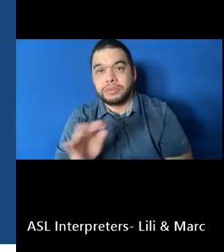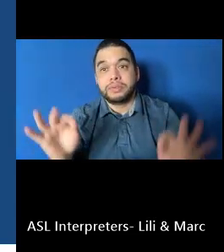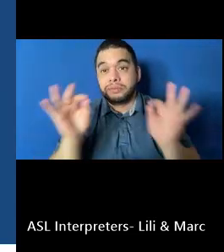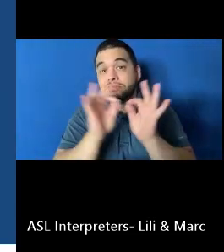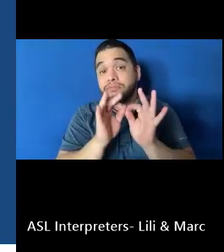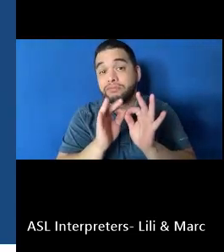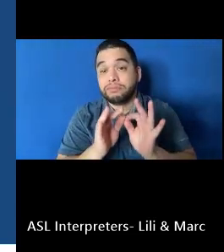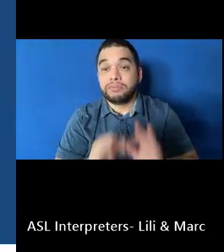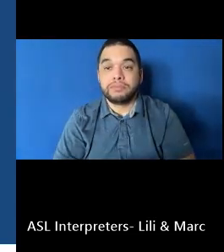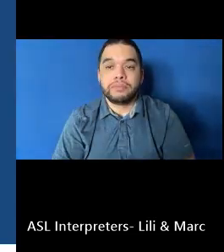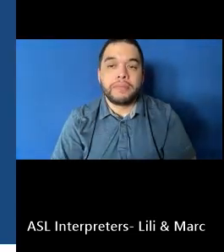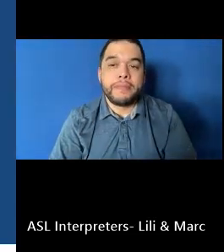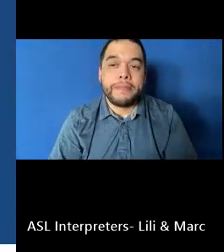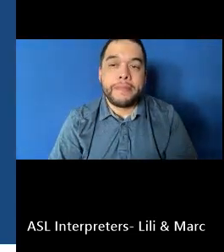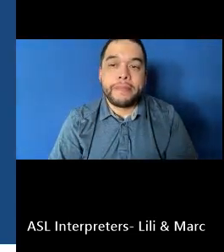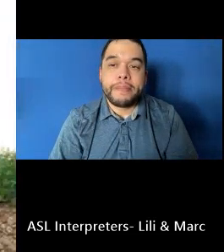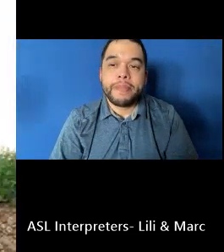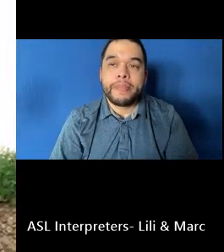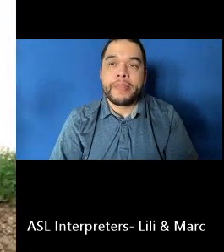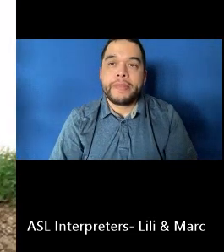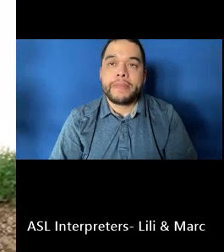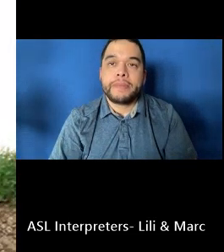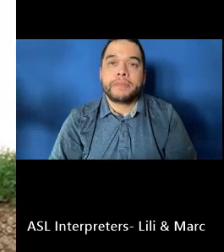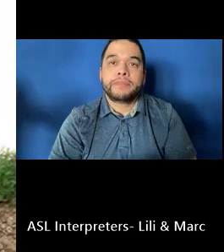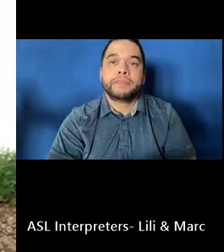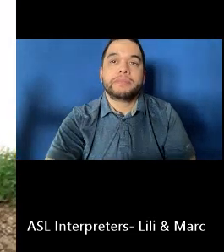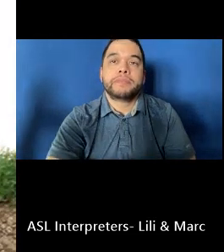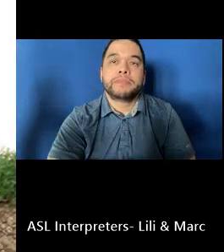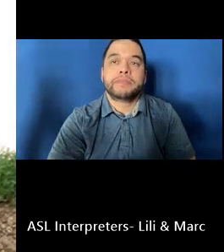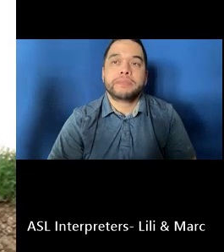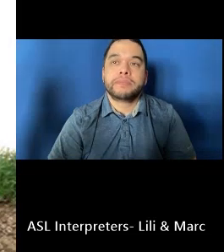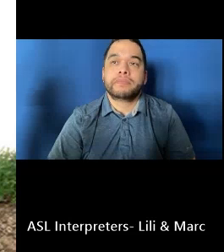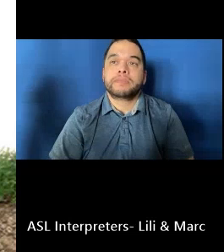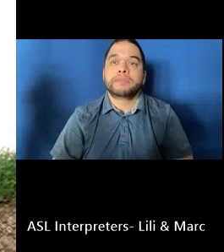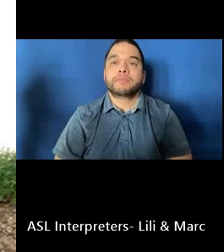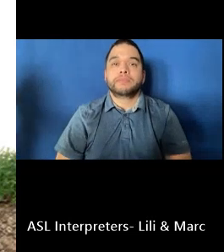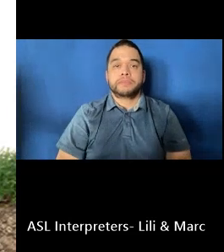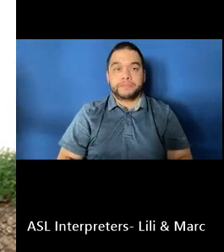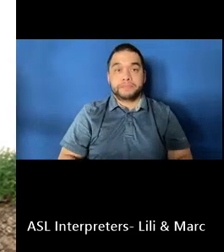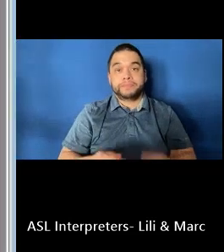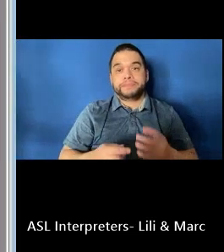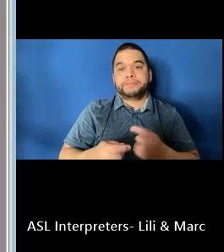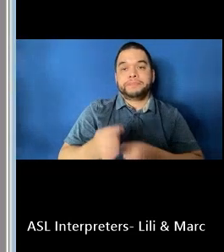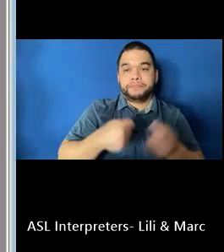two additional points of information that are out there.